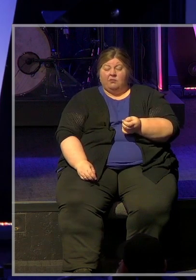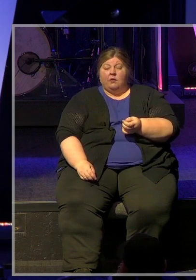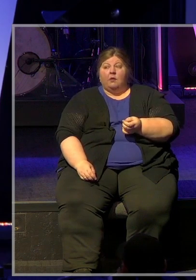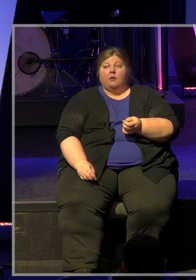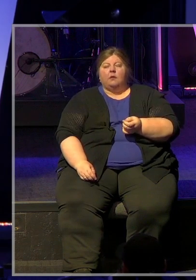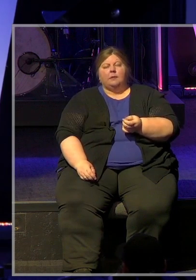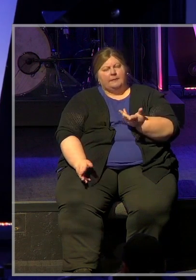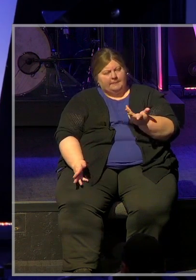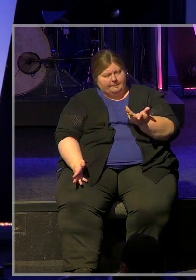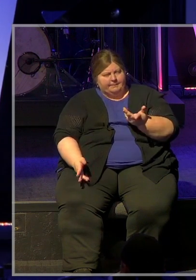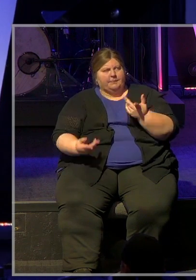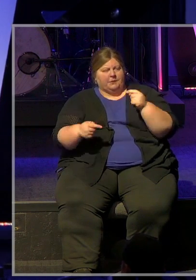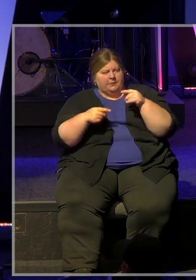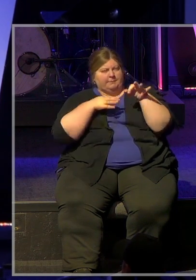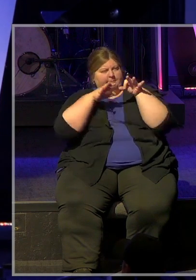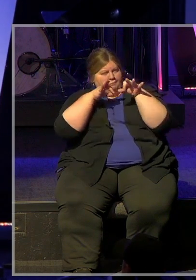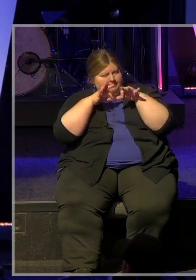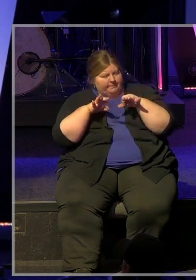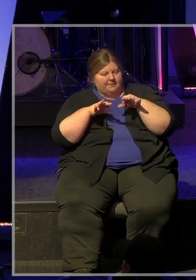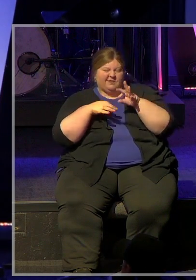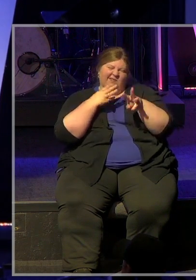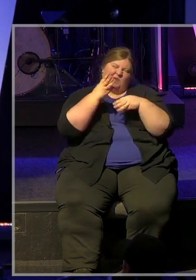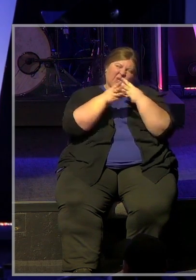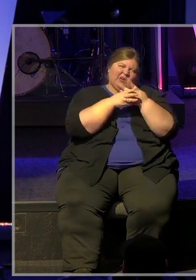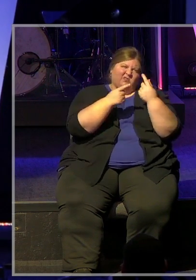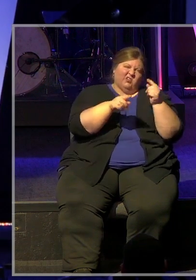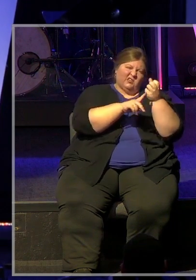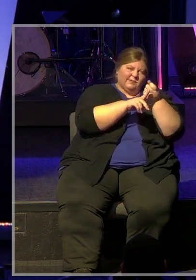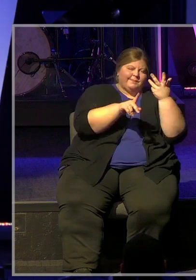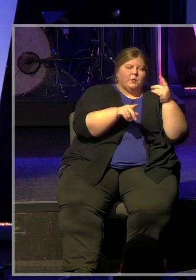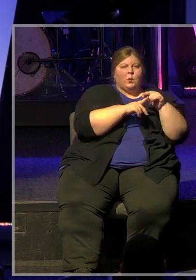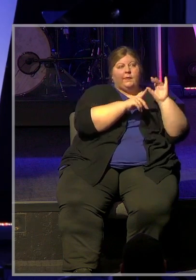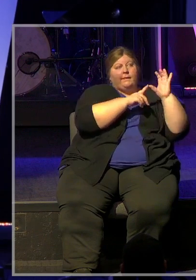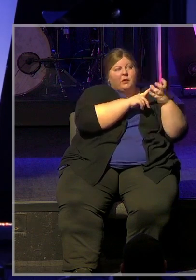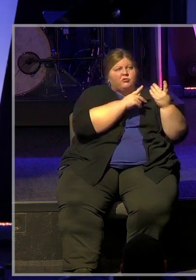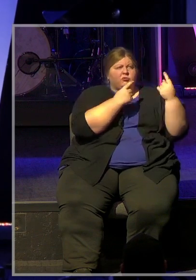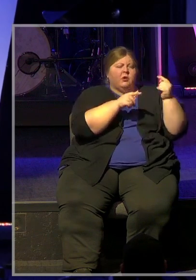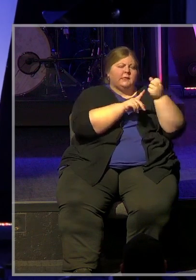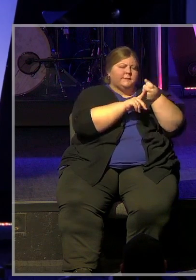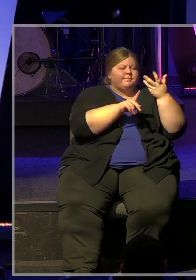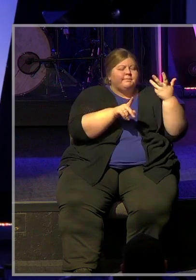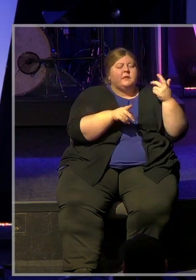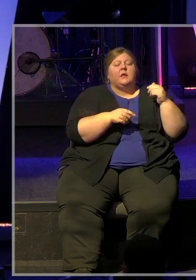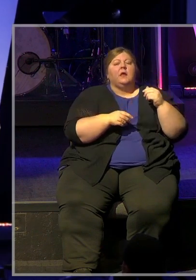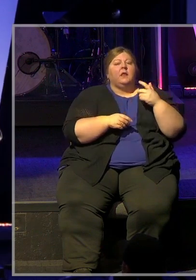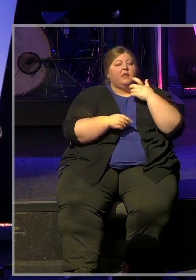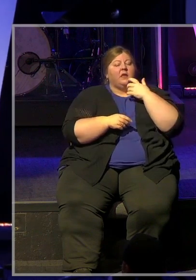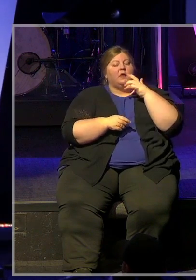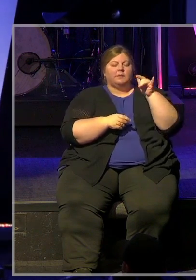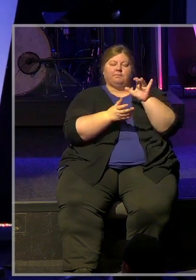So we try to define it, or our world tries to define it, or our culture tries to define it. And they